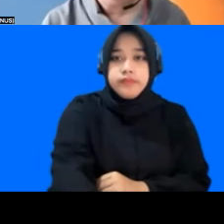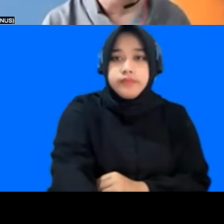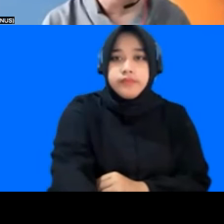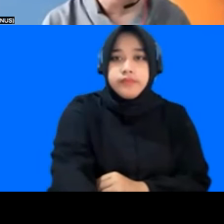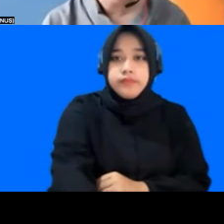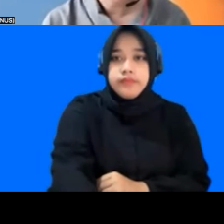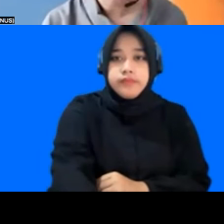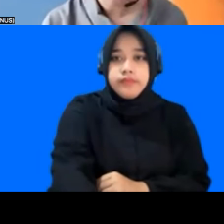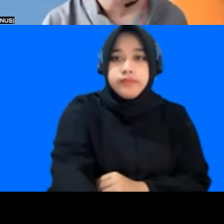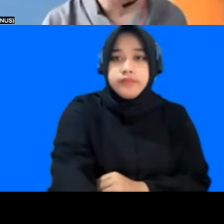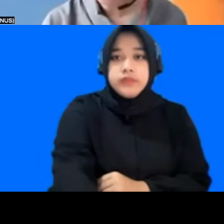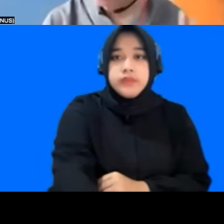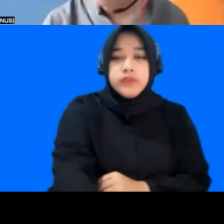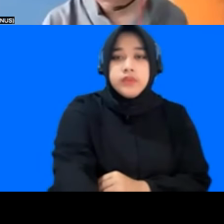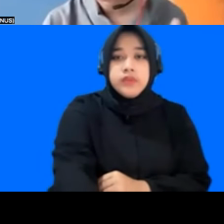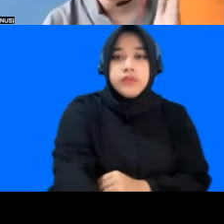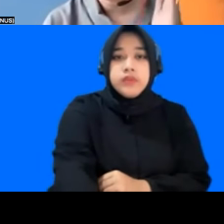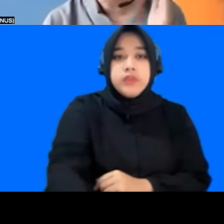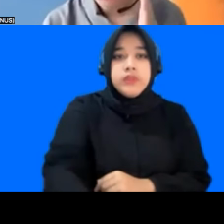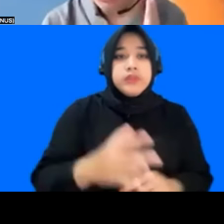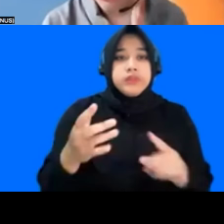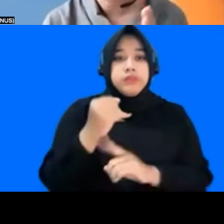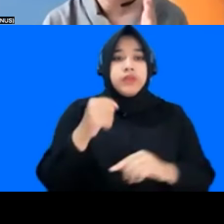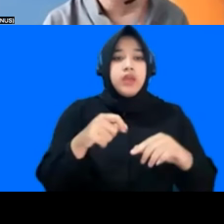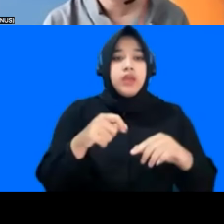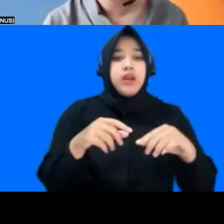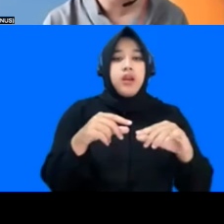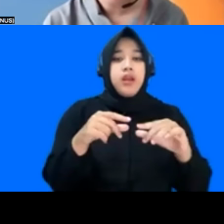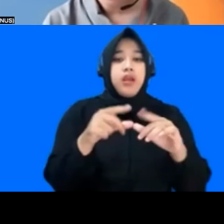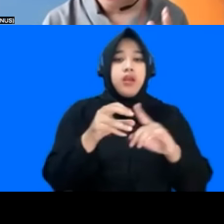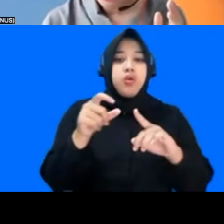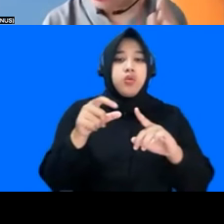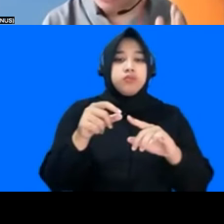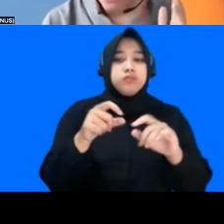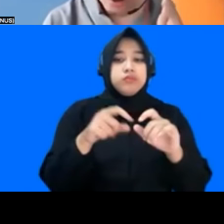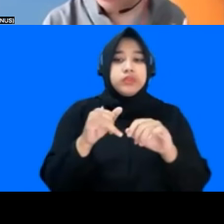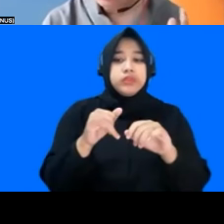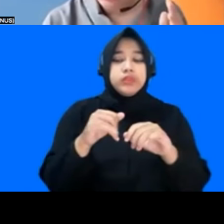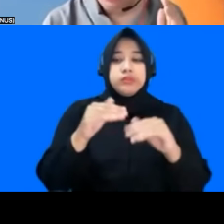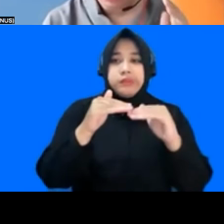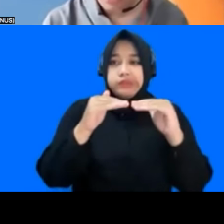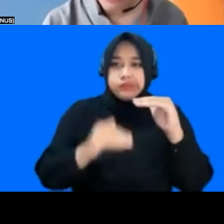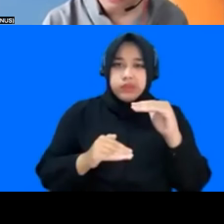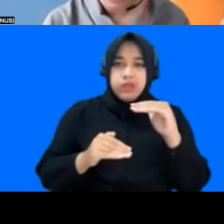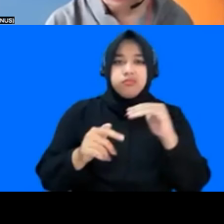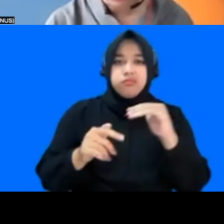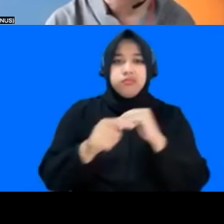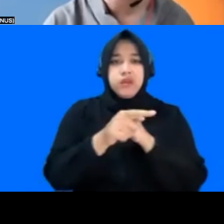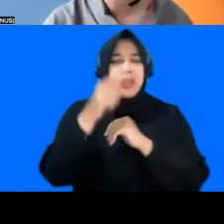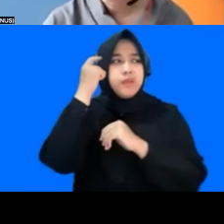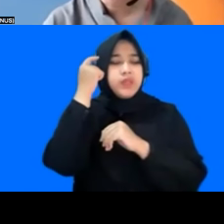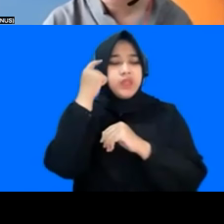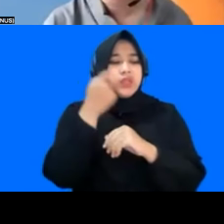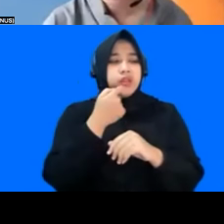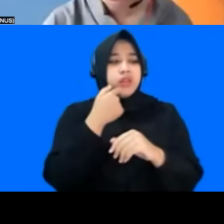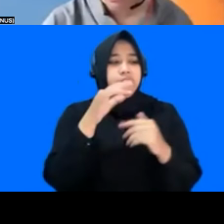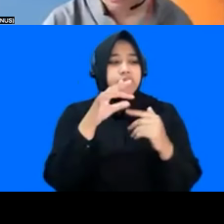smart technologists, sort of an alternative technology, actually not as smart as the first